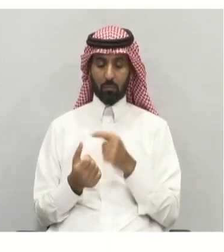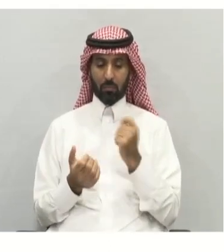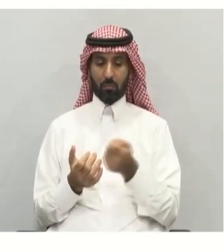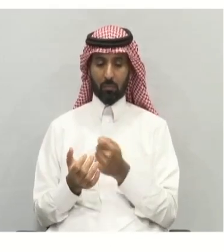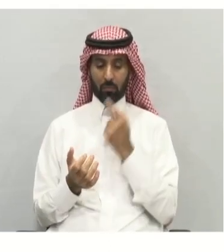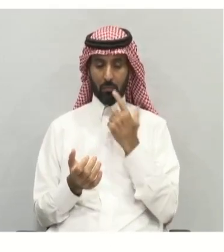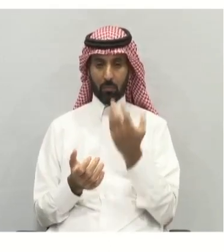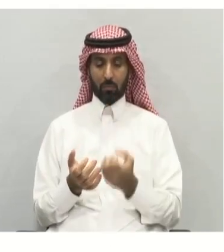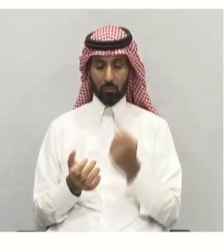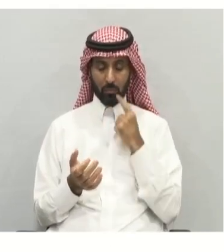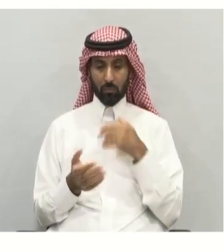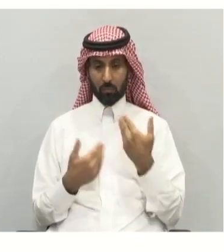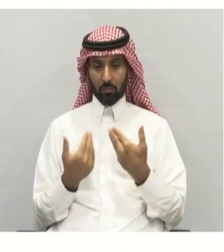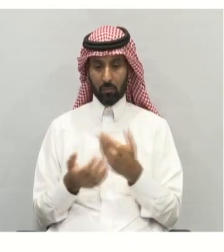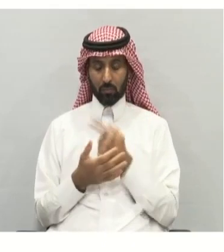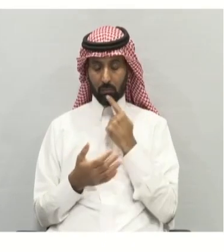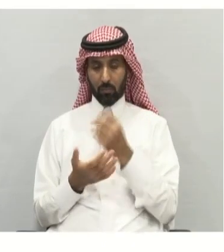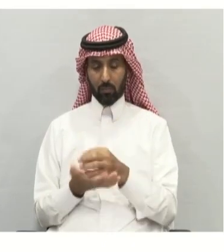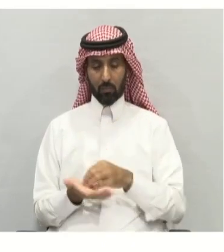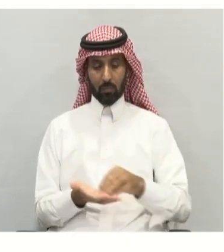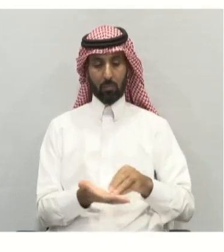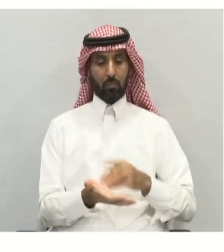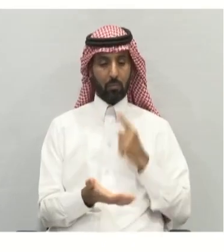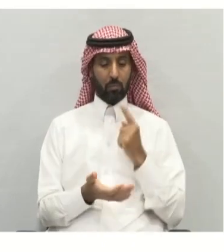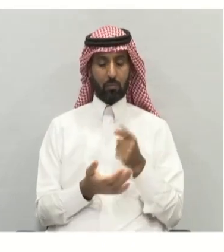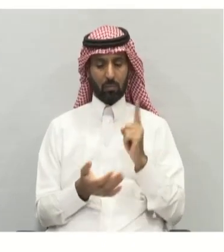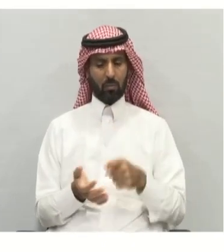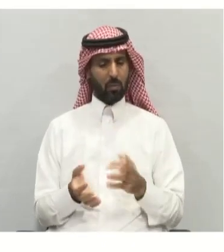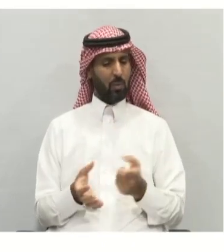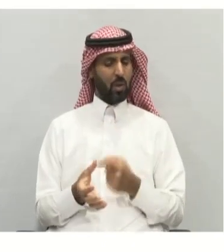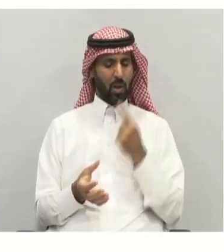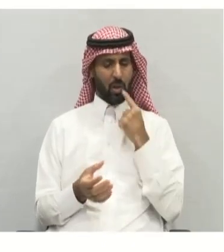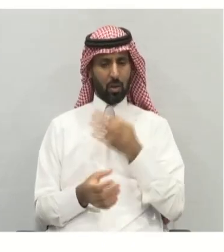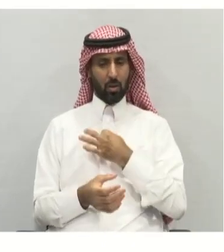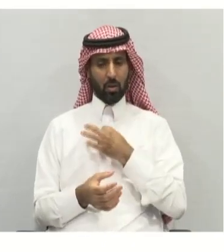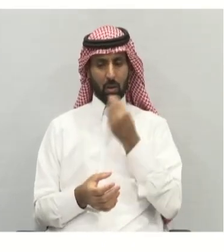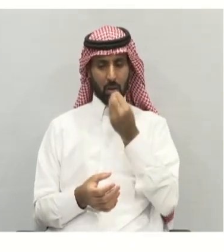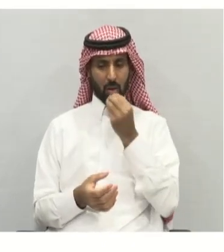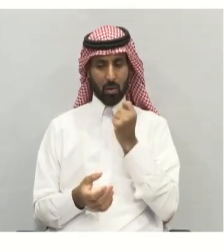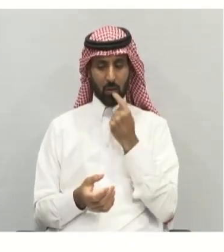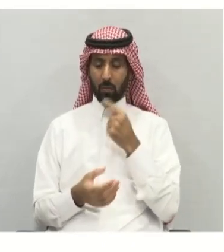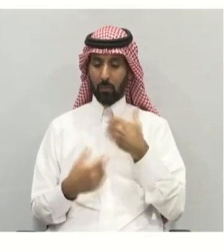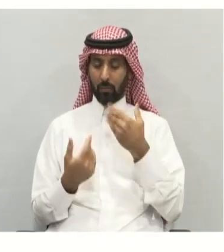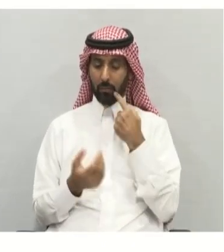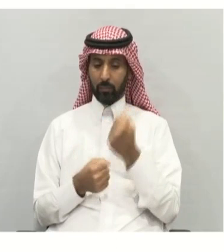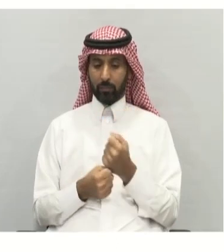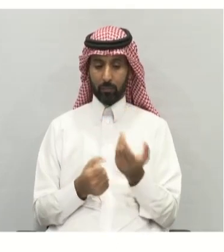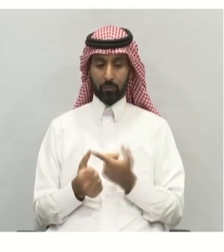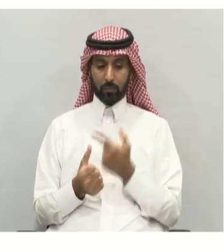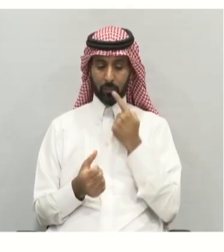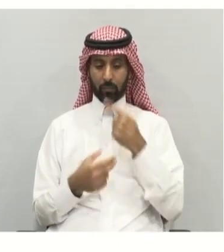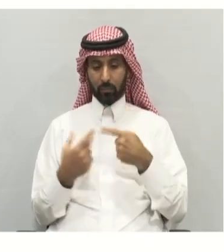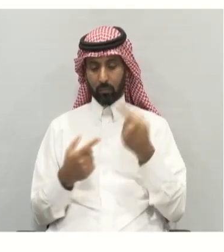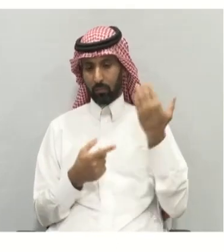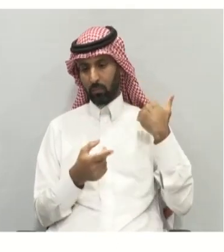about a holiday, a celebration in your country. Include the date, the clothing, the food, the special events, or the